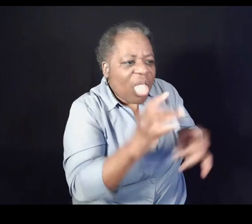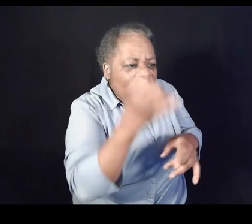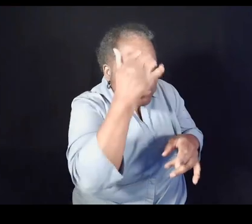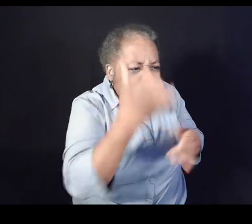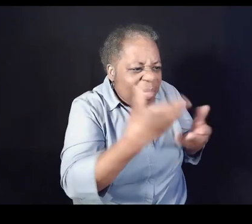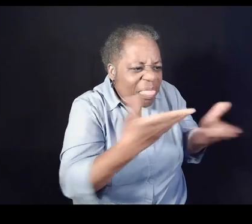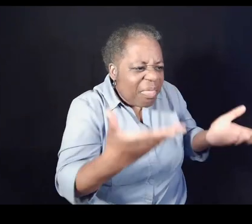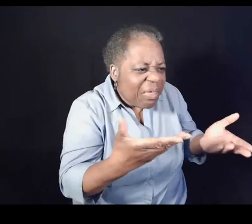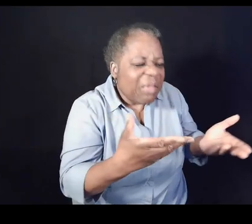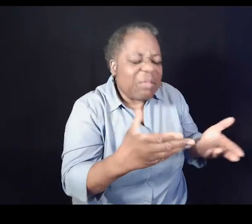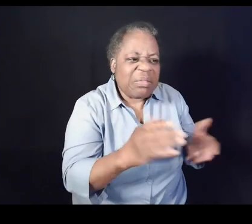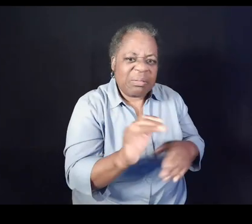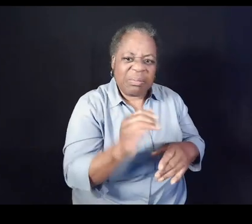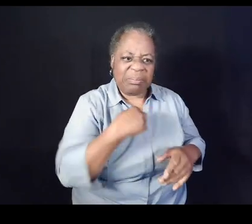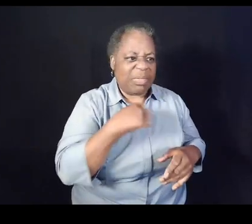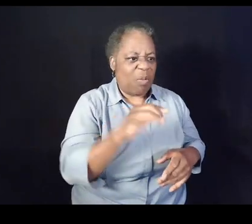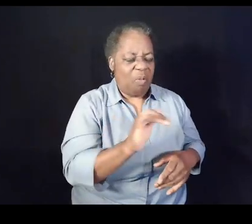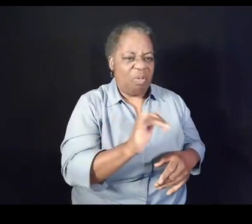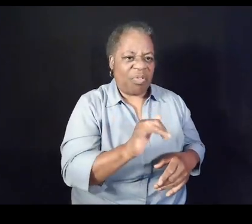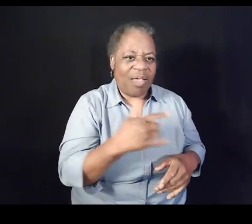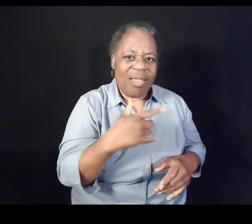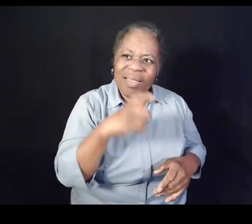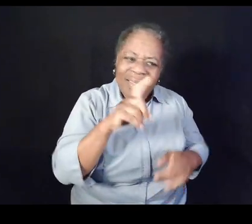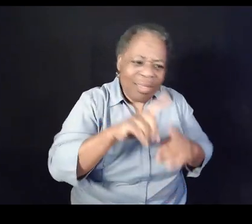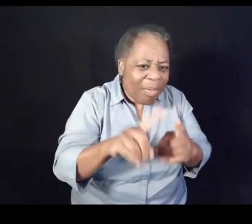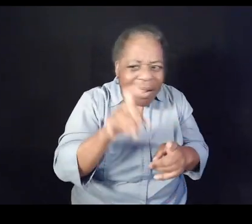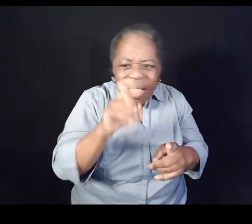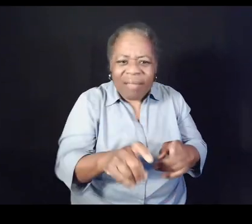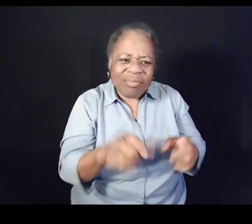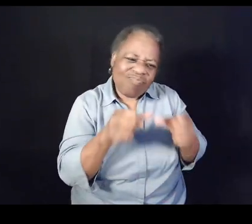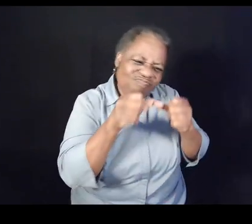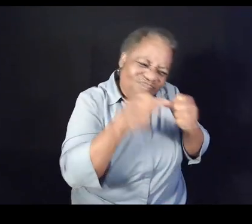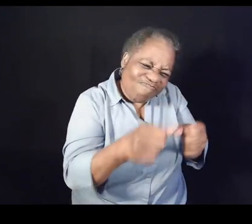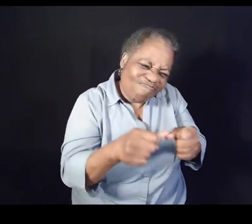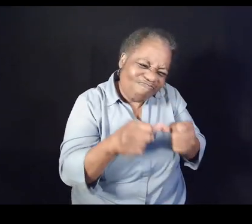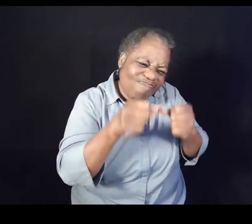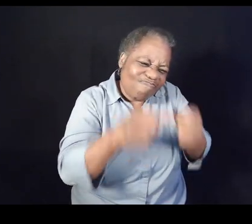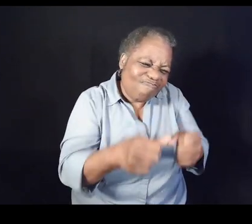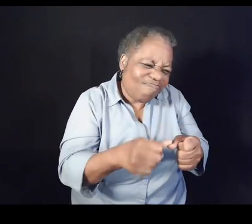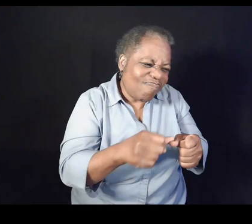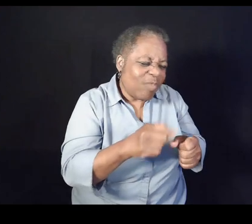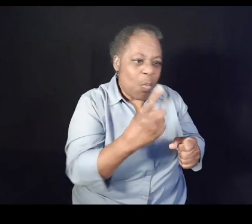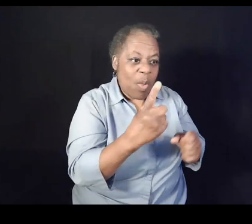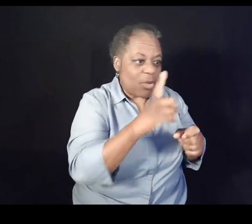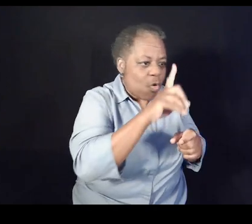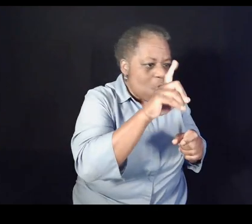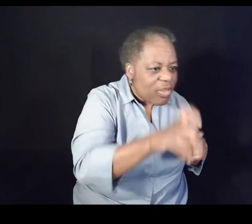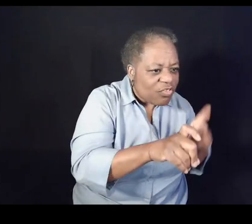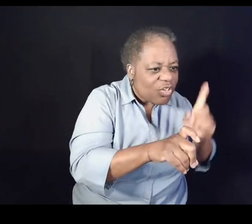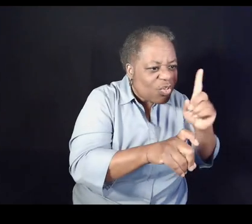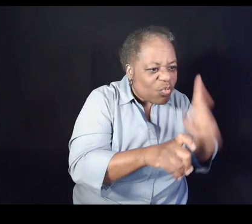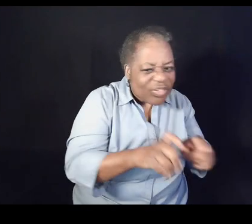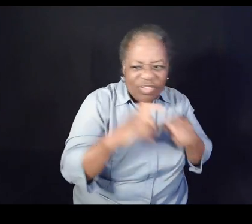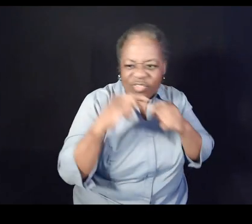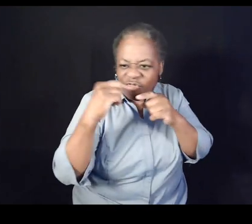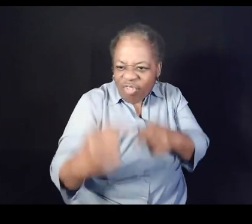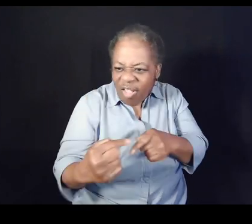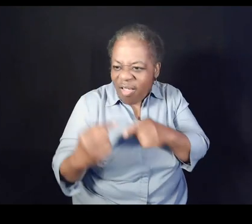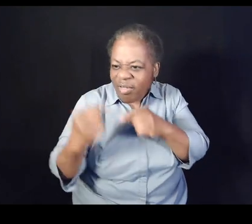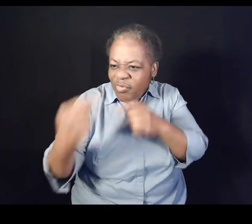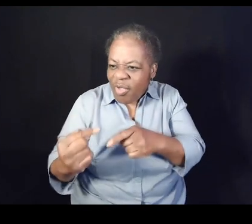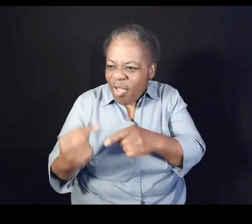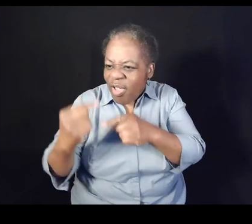me. You just have to press through sometimes. One question or struggle after another. And every